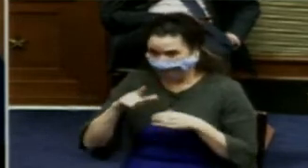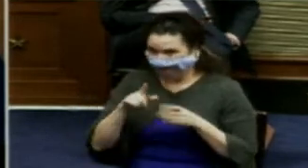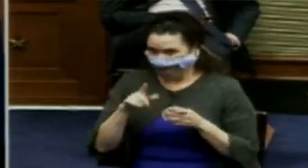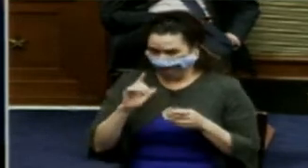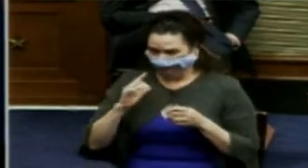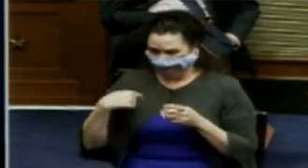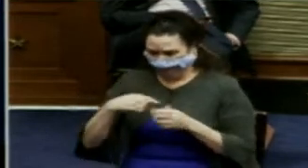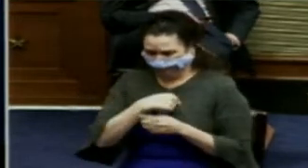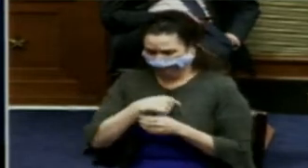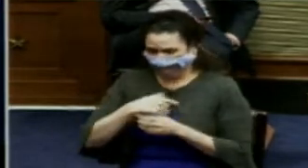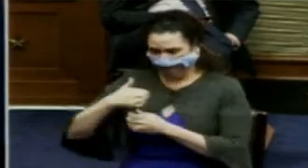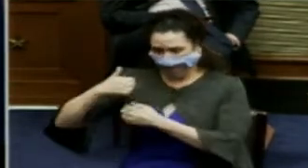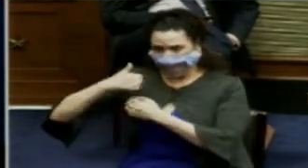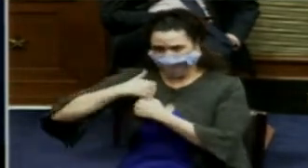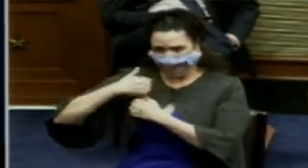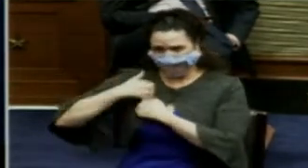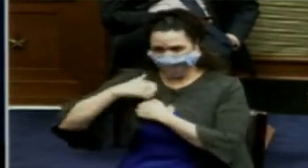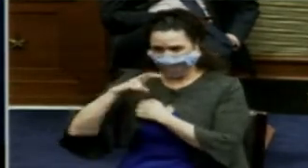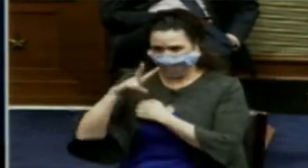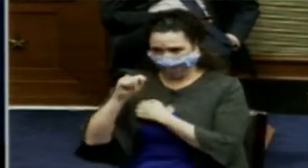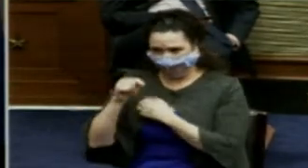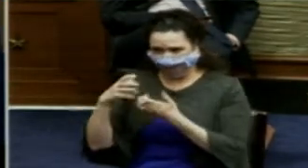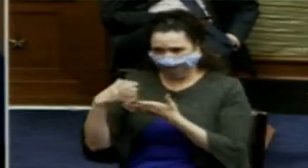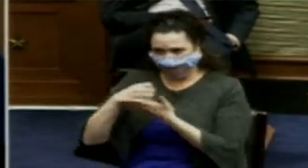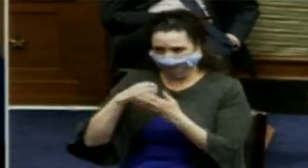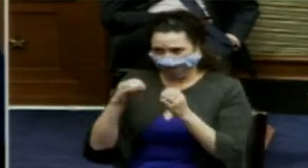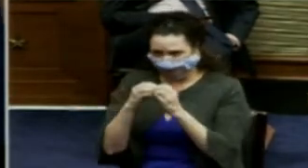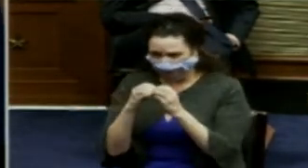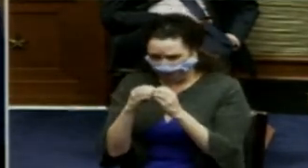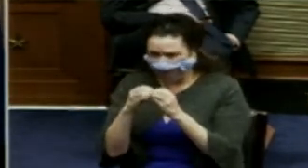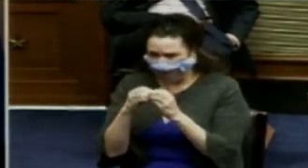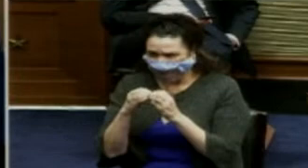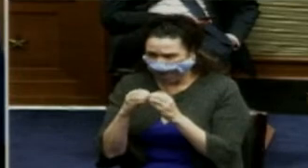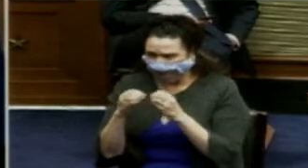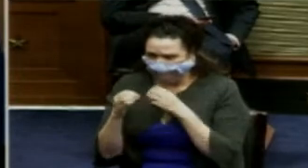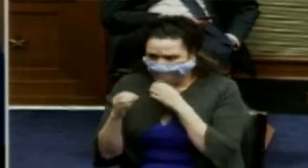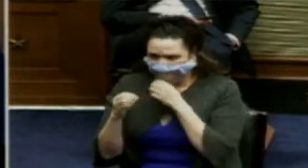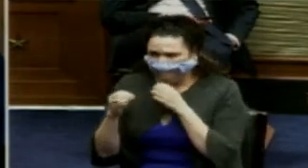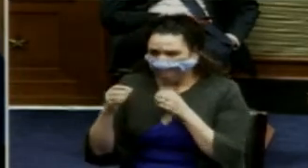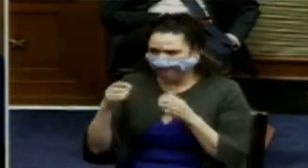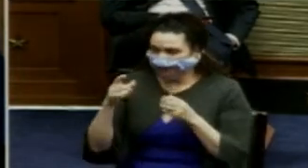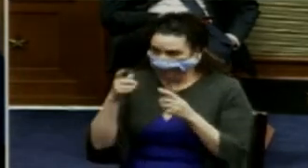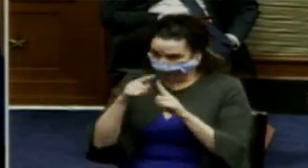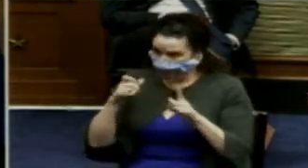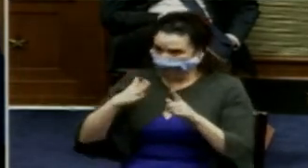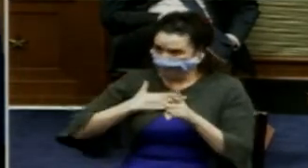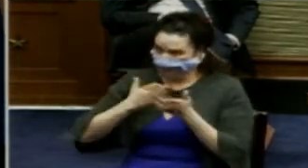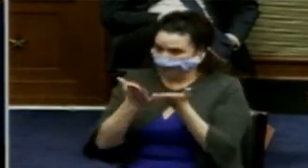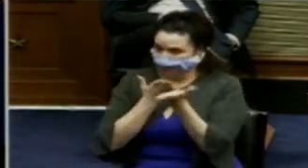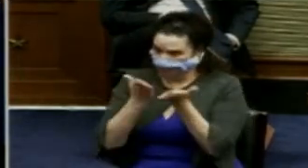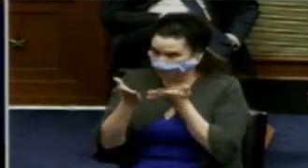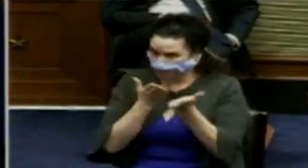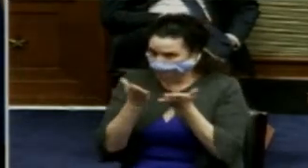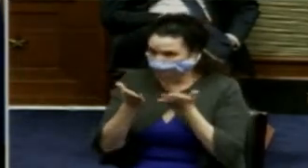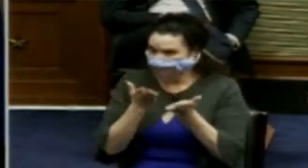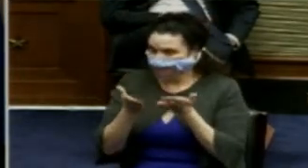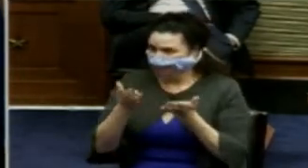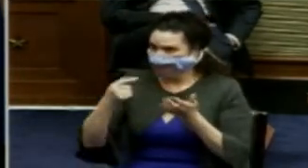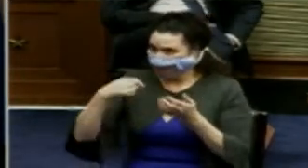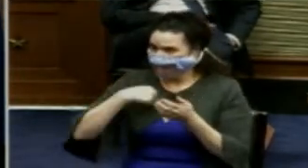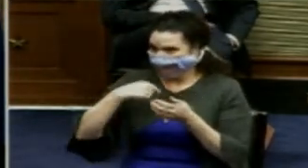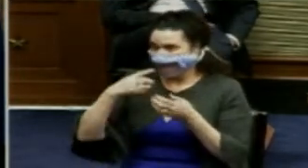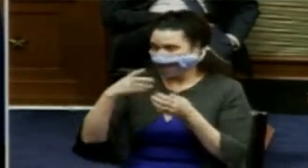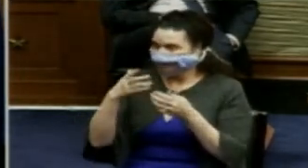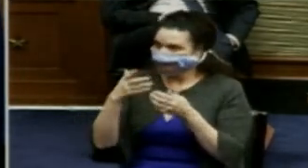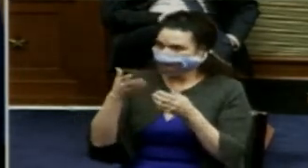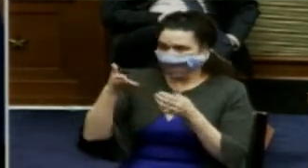capital. It was only after my naval service and law school that I ventured routinely into the Federal Court of downtown DC to